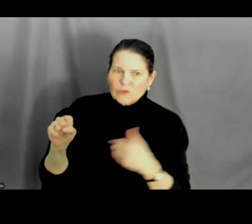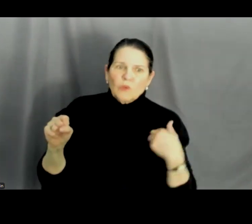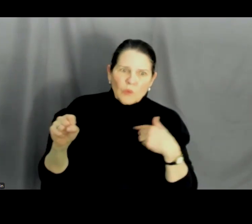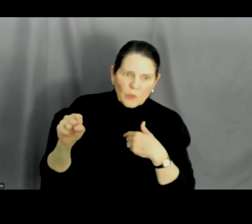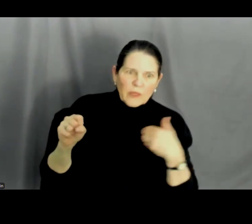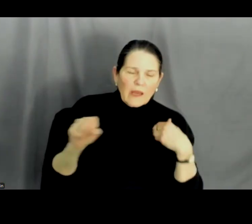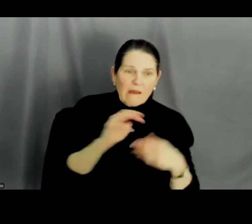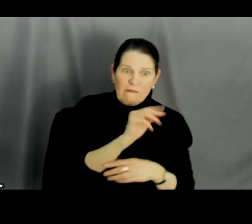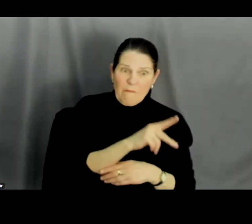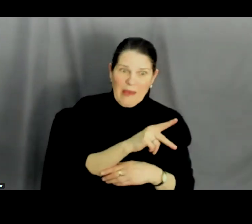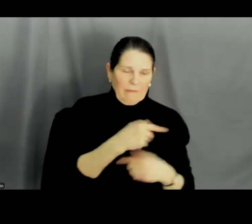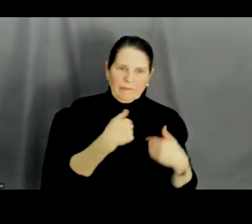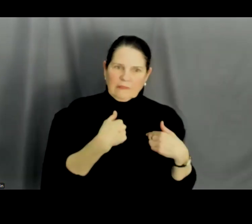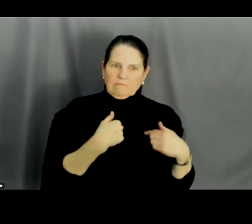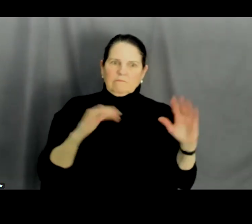I don't touch as much.